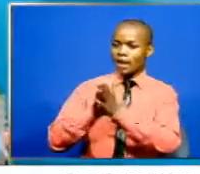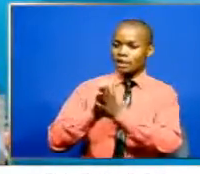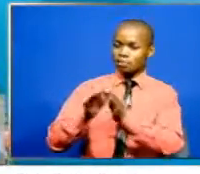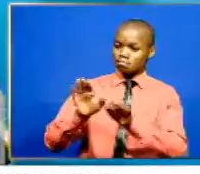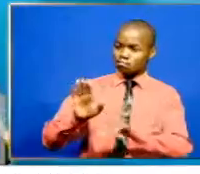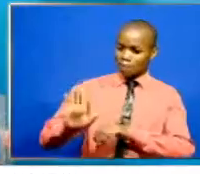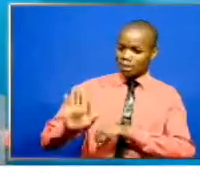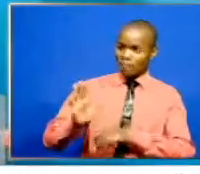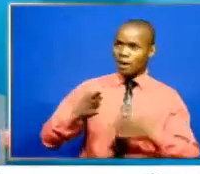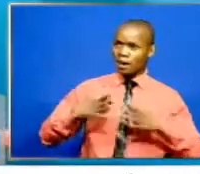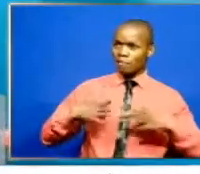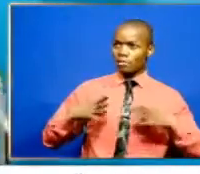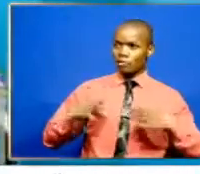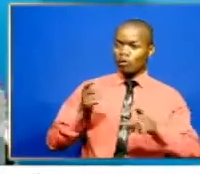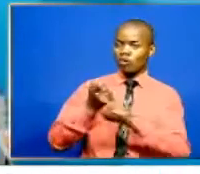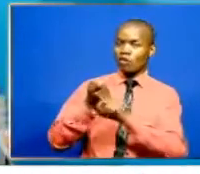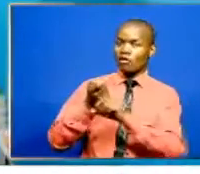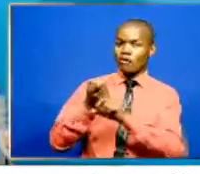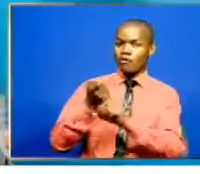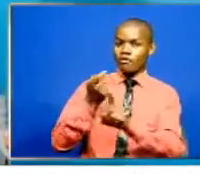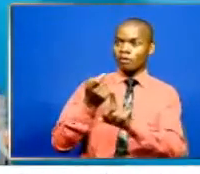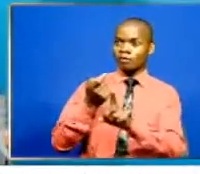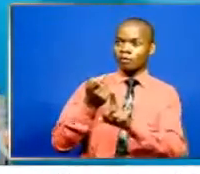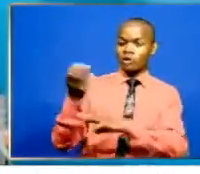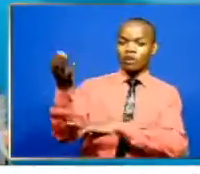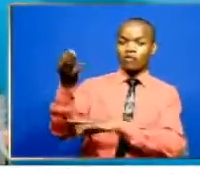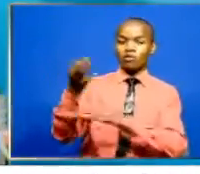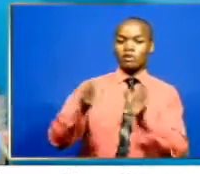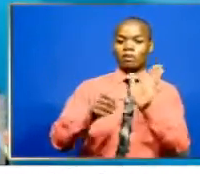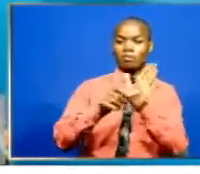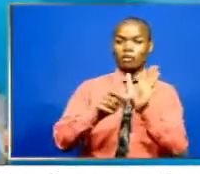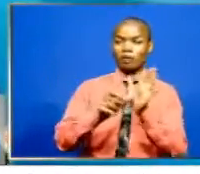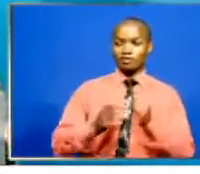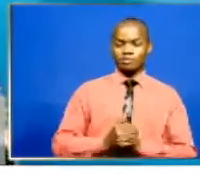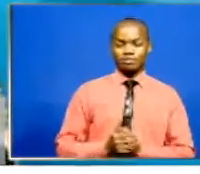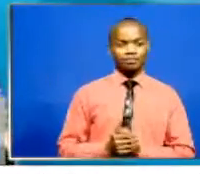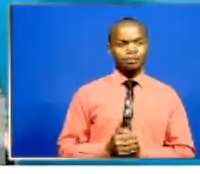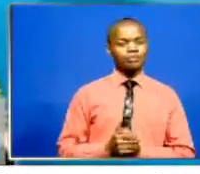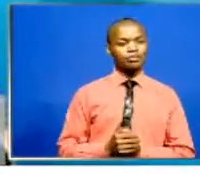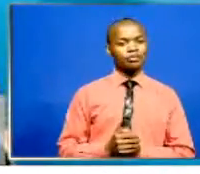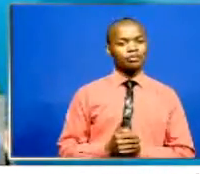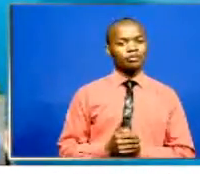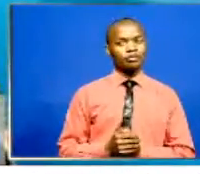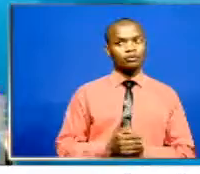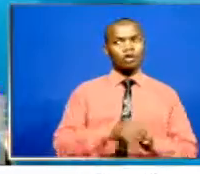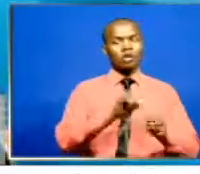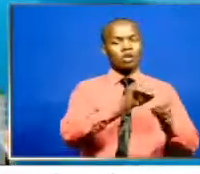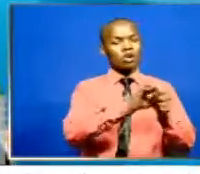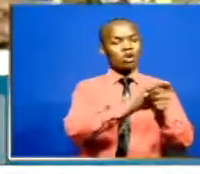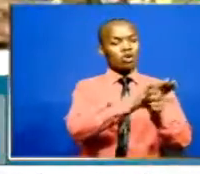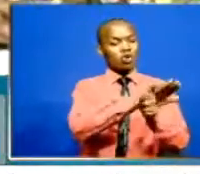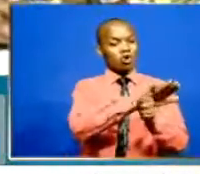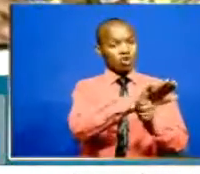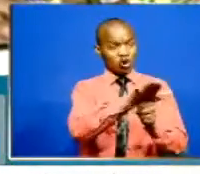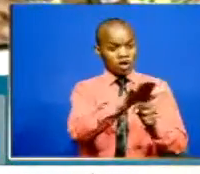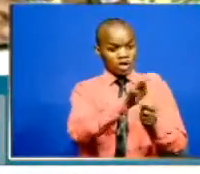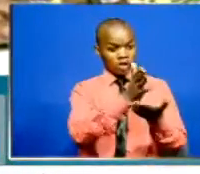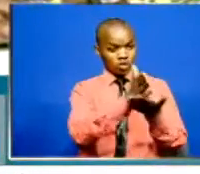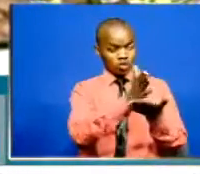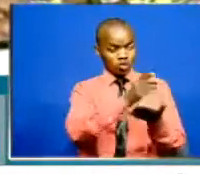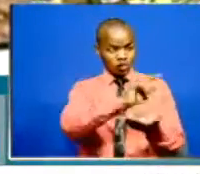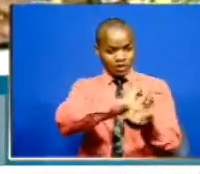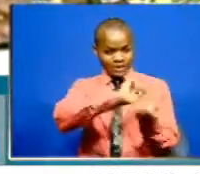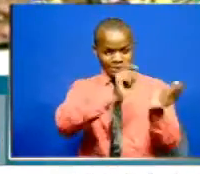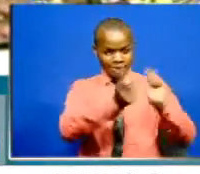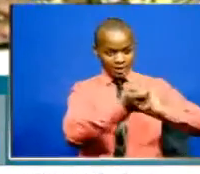future pandemics. We need to prevent people for future shock. Uh-huh. And of course, the COVID-19 pandemic has, of course, changed how